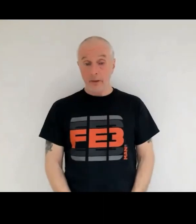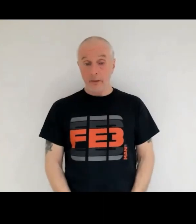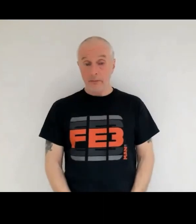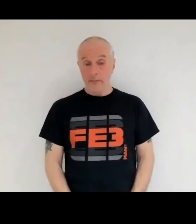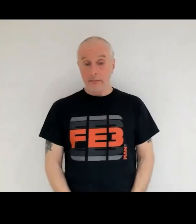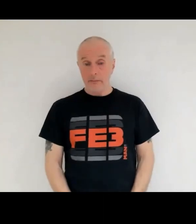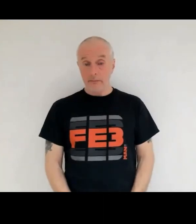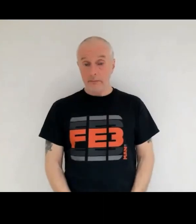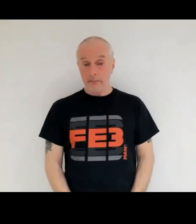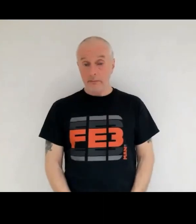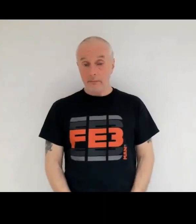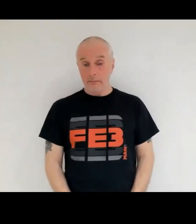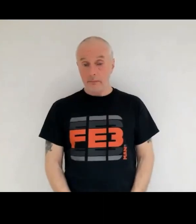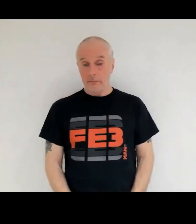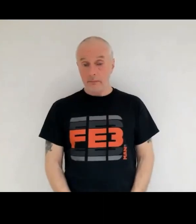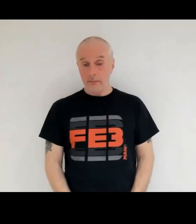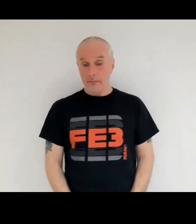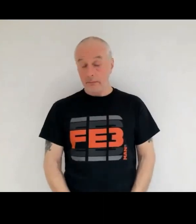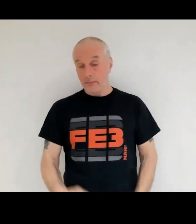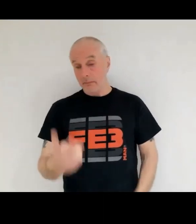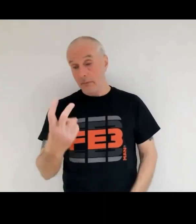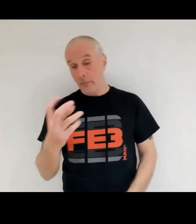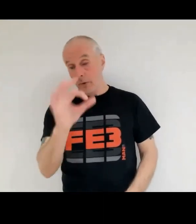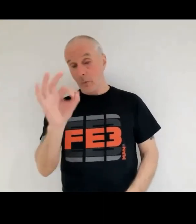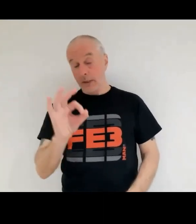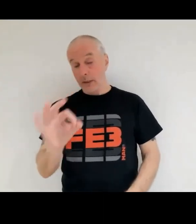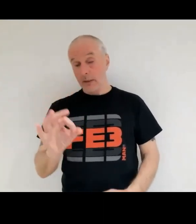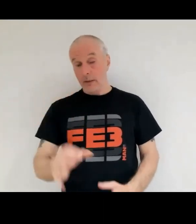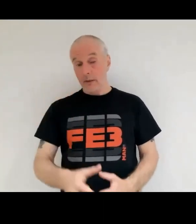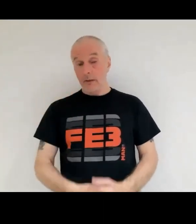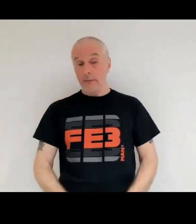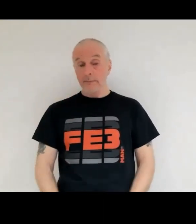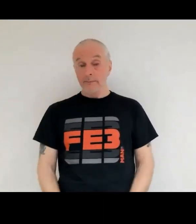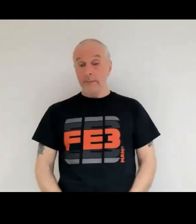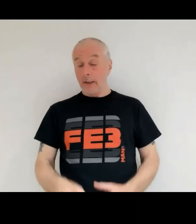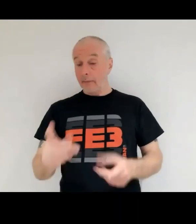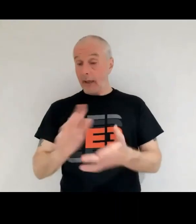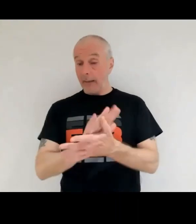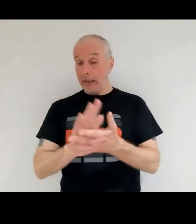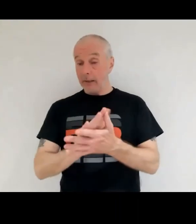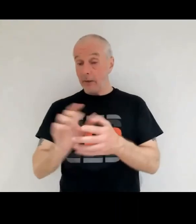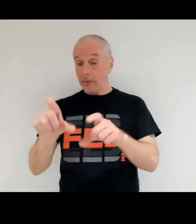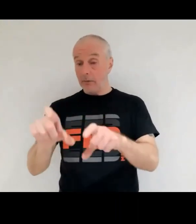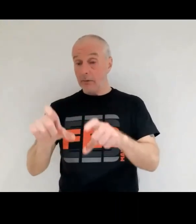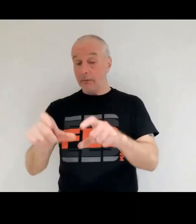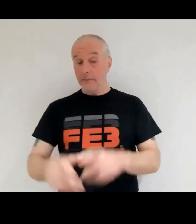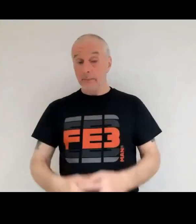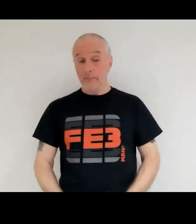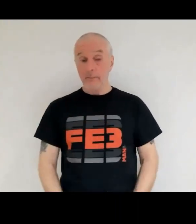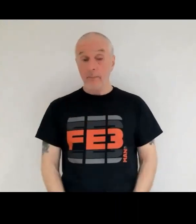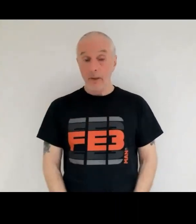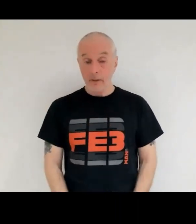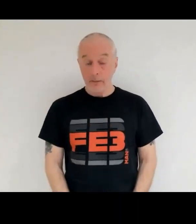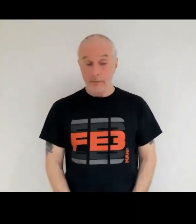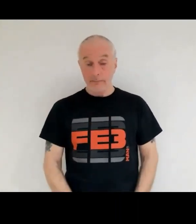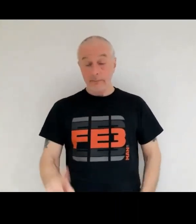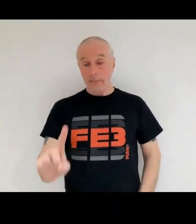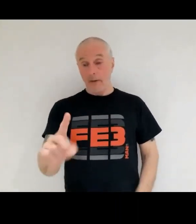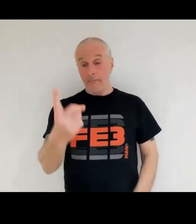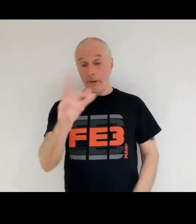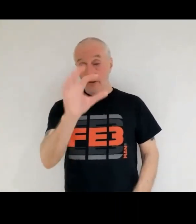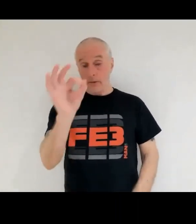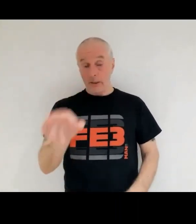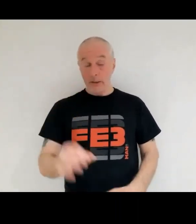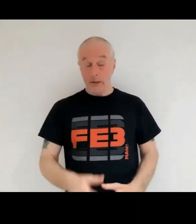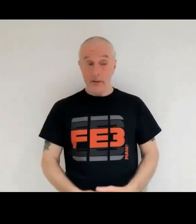case, if anybody does want to hang around, we've got 2 more questions, so I think it's only fair then if you're happy, Tommy. So the first one was from John,